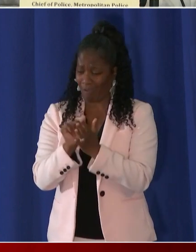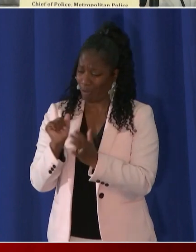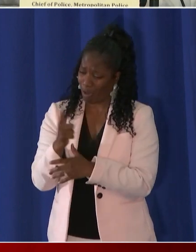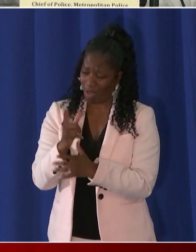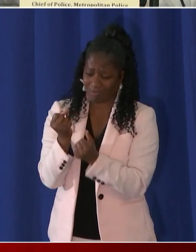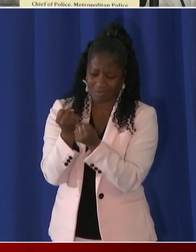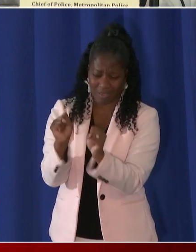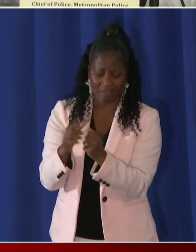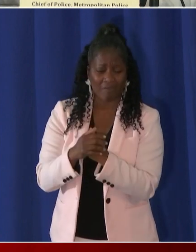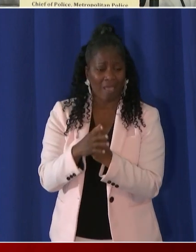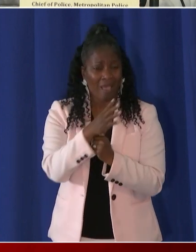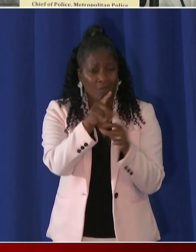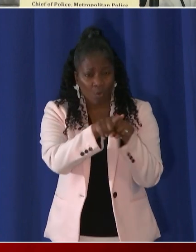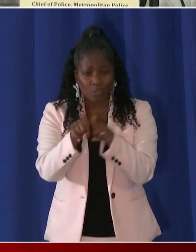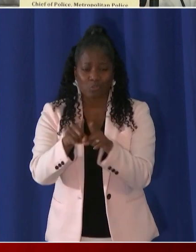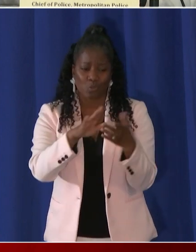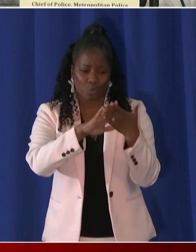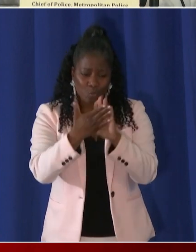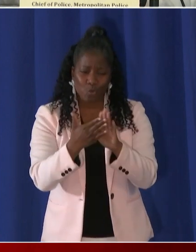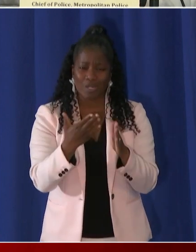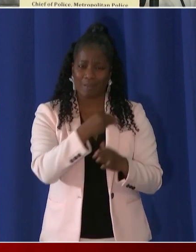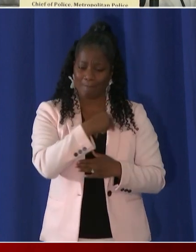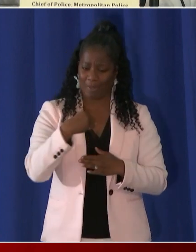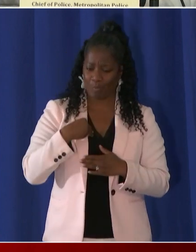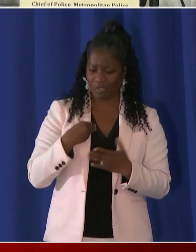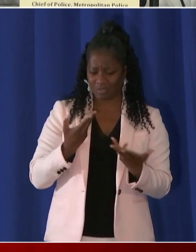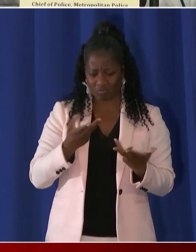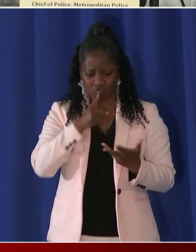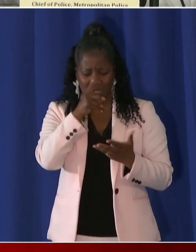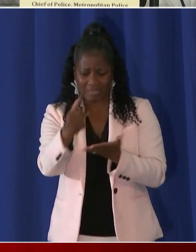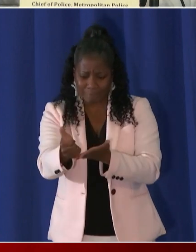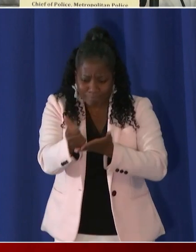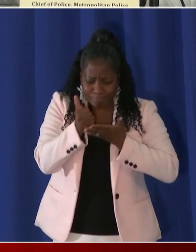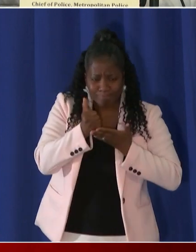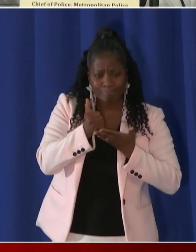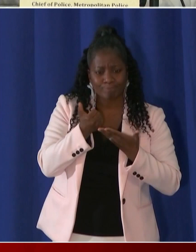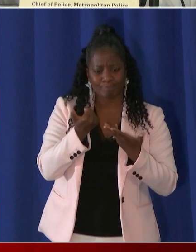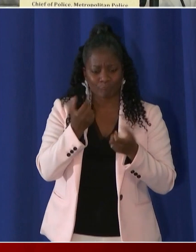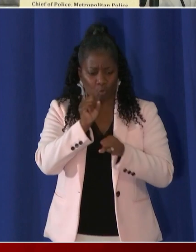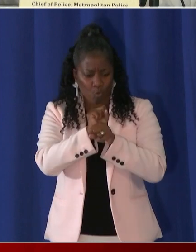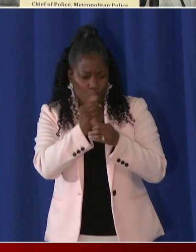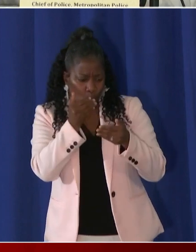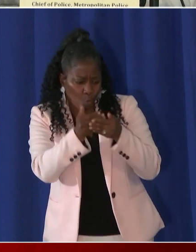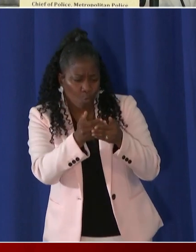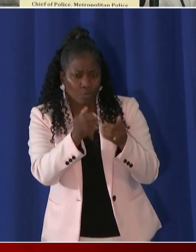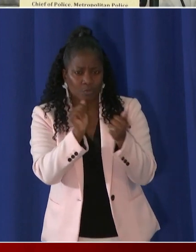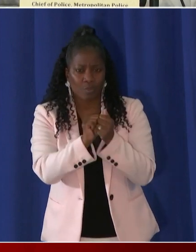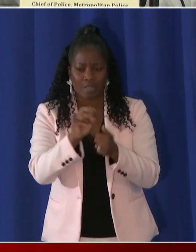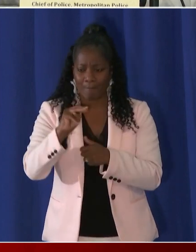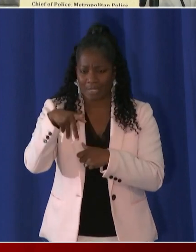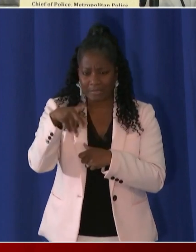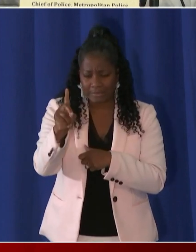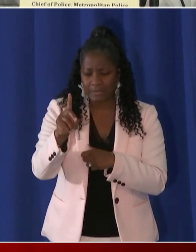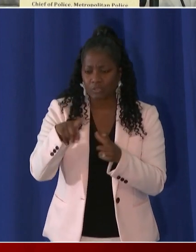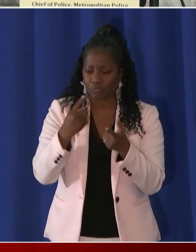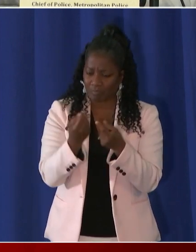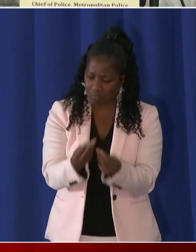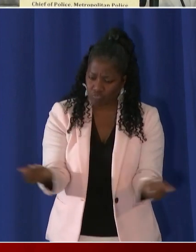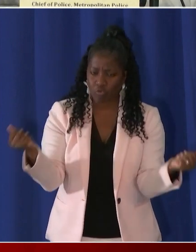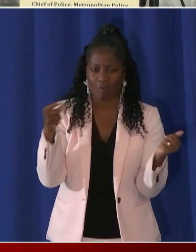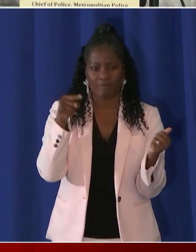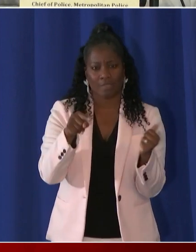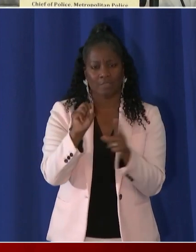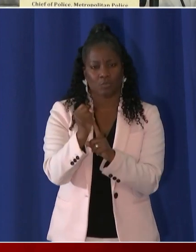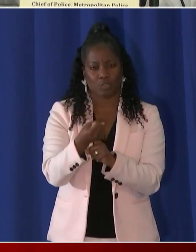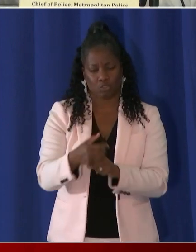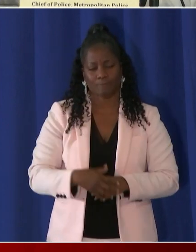that community members also stepped up to the plate and worked very closely with law enforcement officers to bring about the resolve to